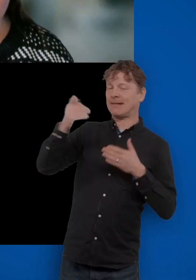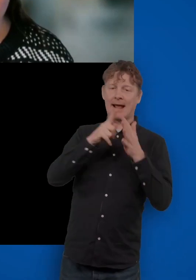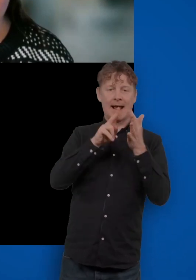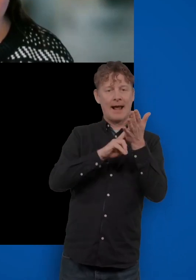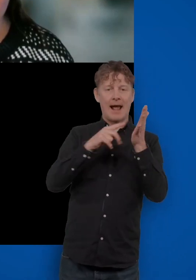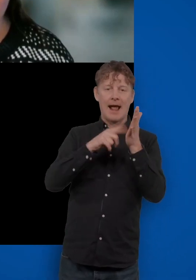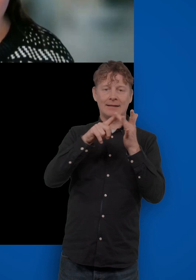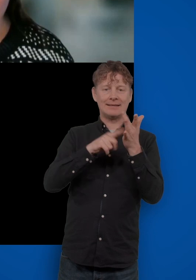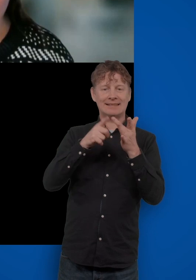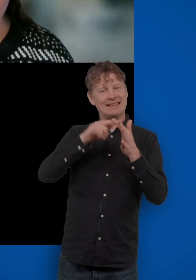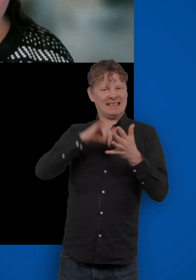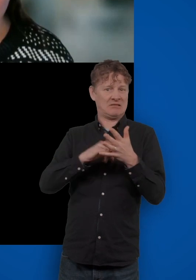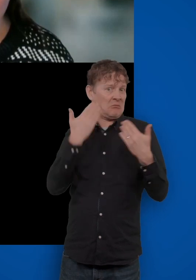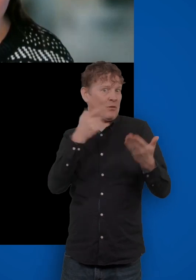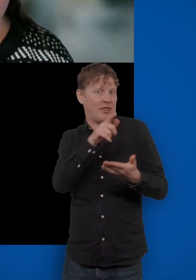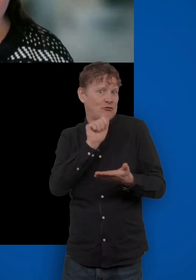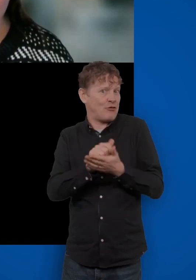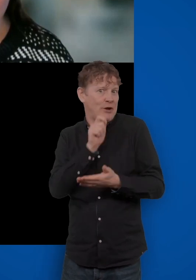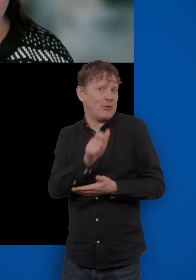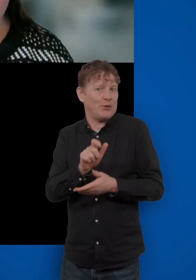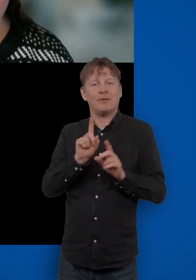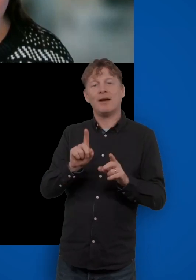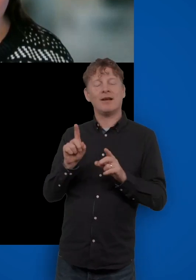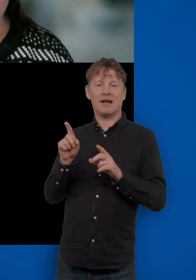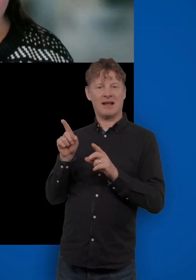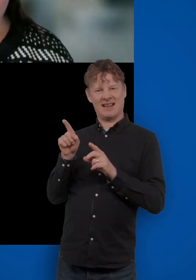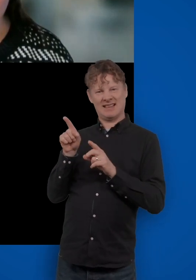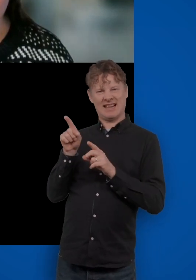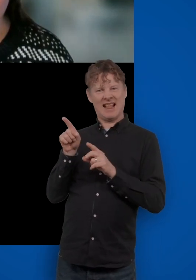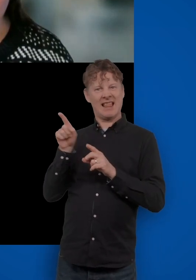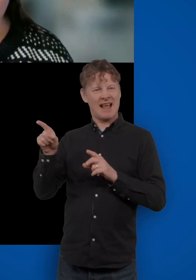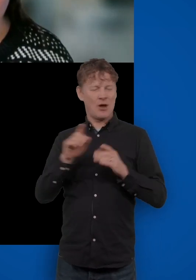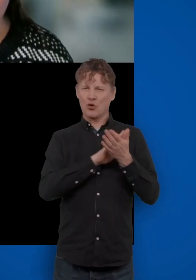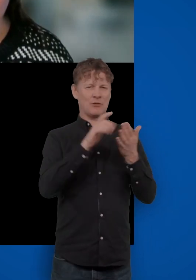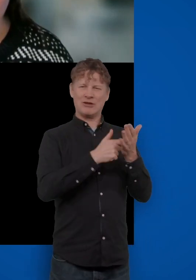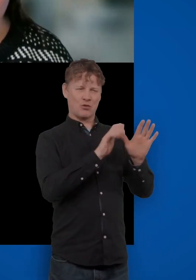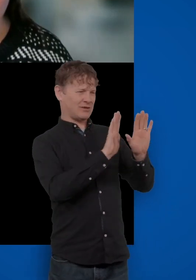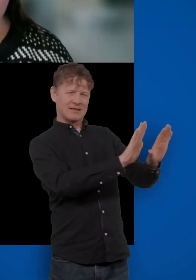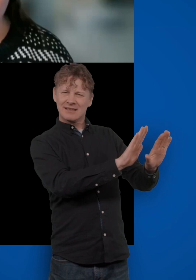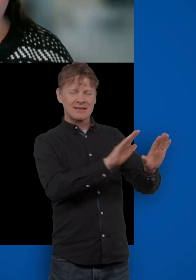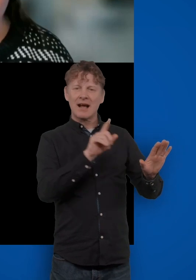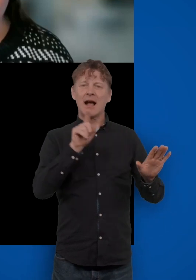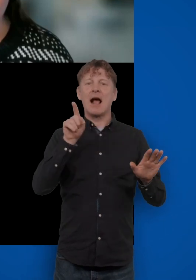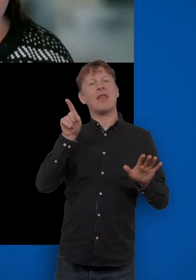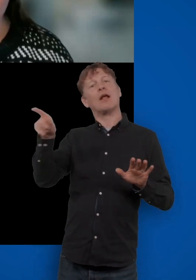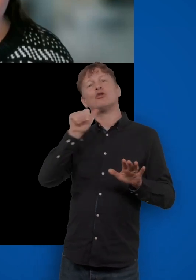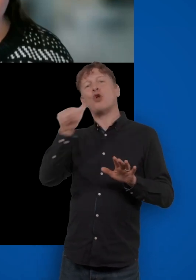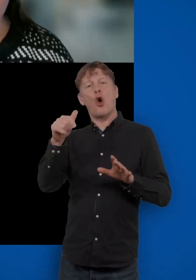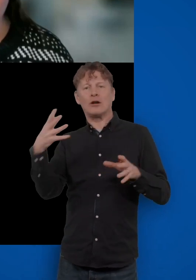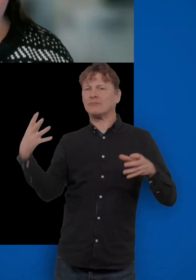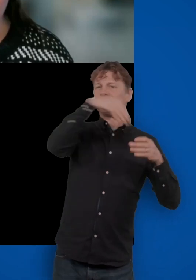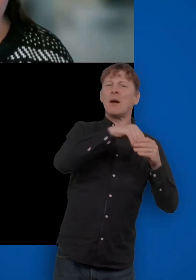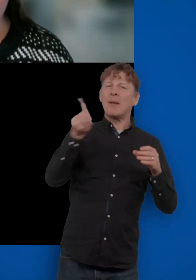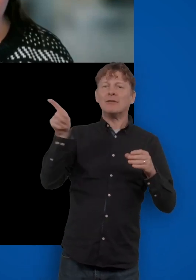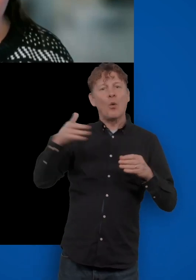right word, do something that human resources maybe isn't in a position to do themselves, or maybe not in the best position to